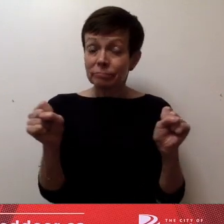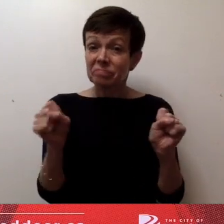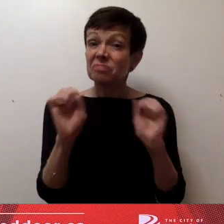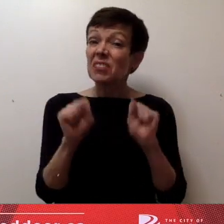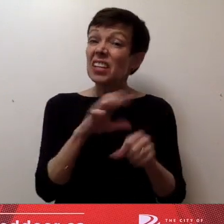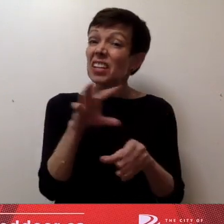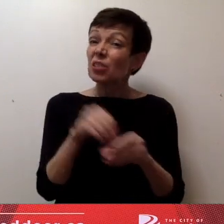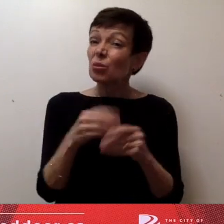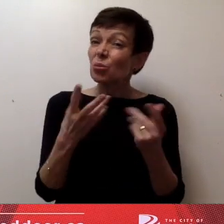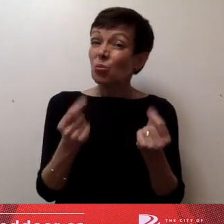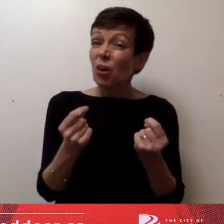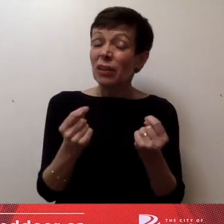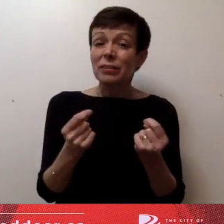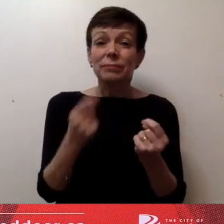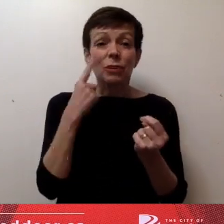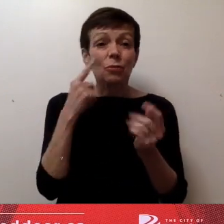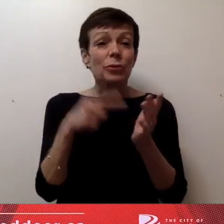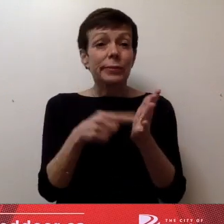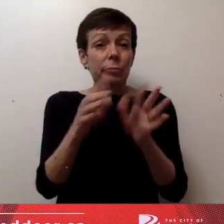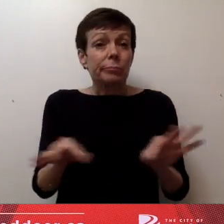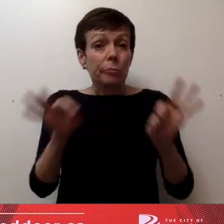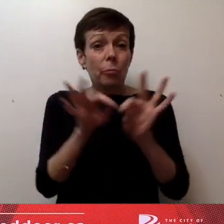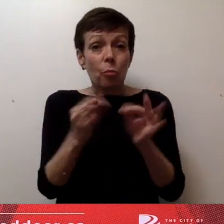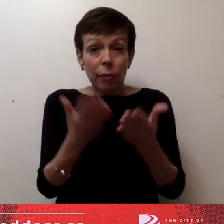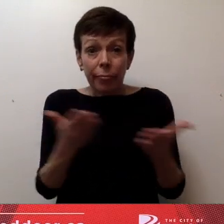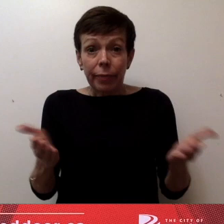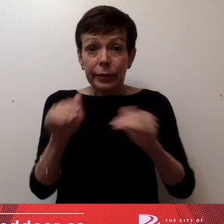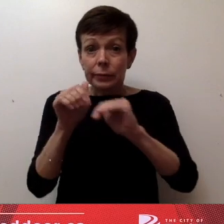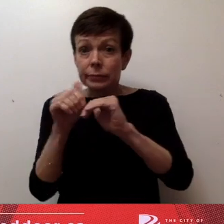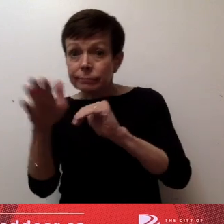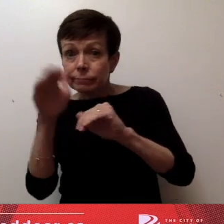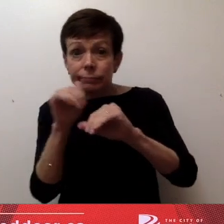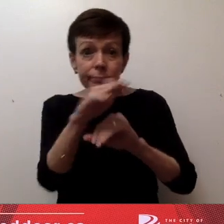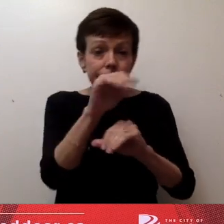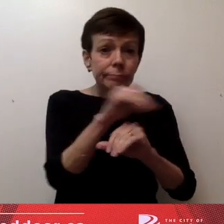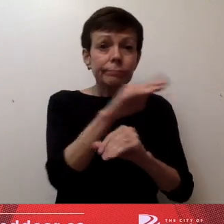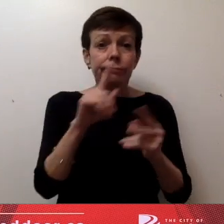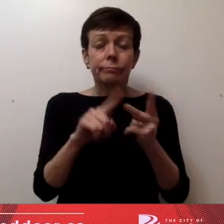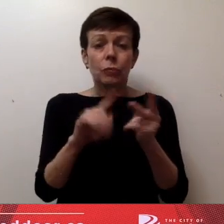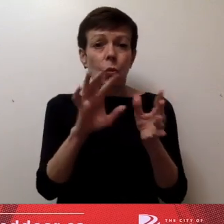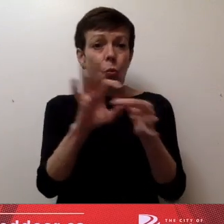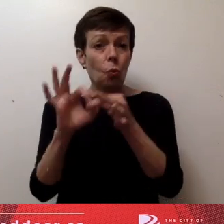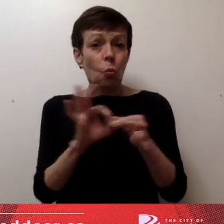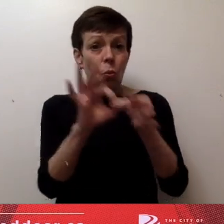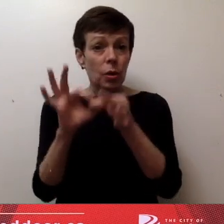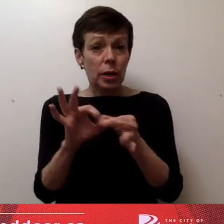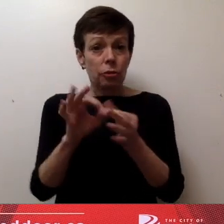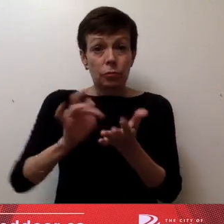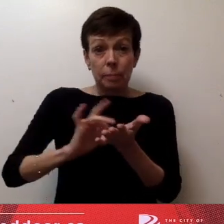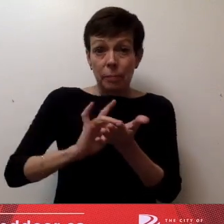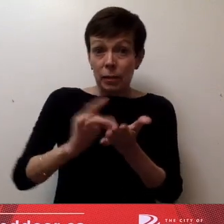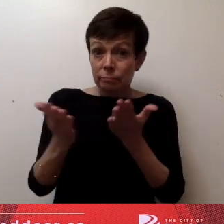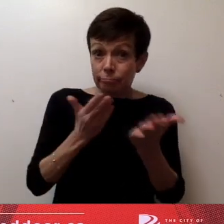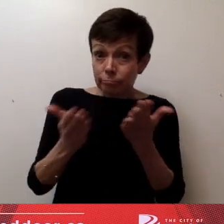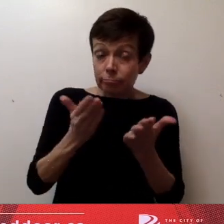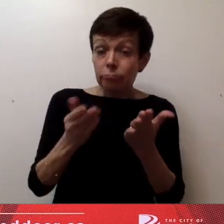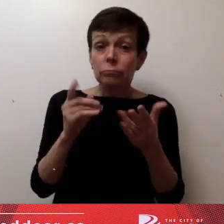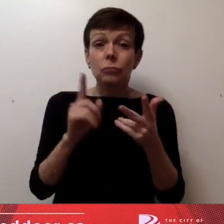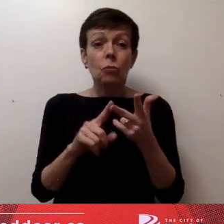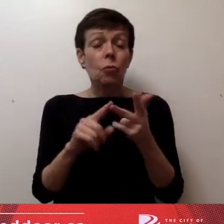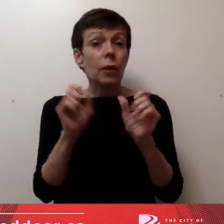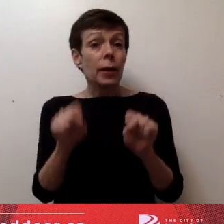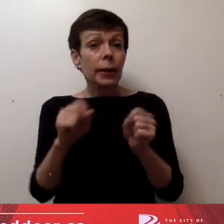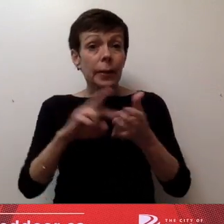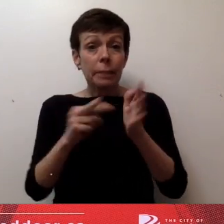essential supplies, coordination of emergency medical services, or access to extra personnel from other orders